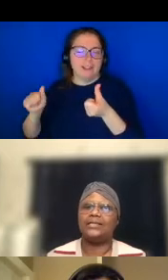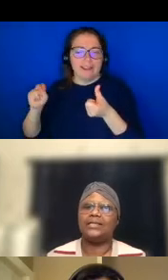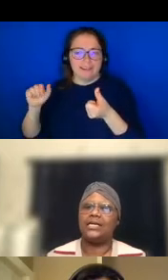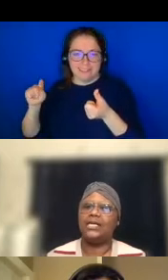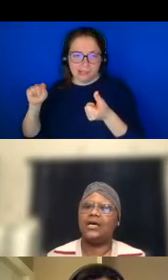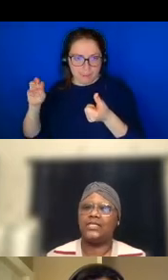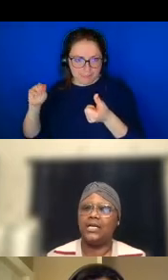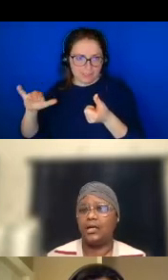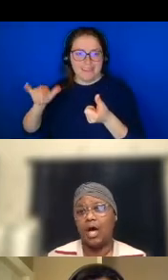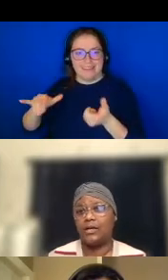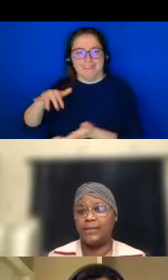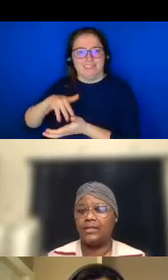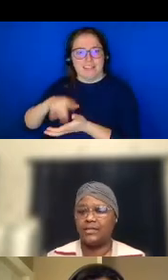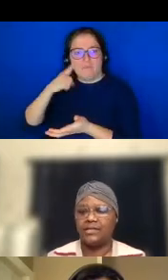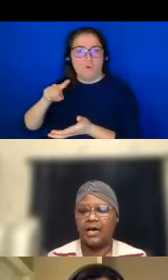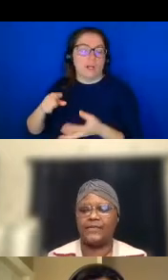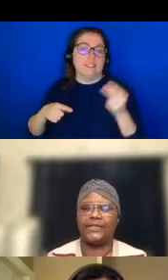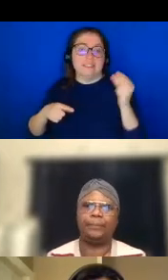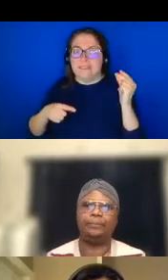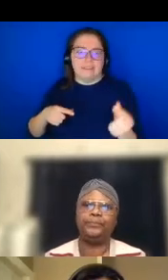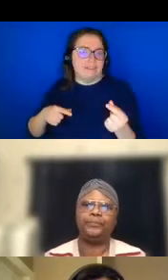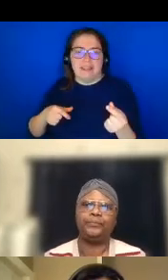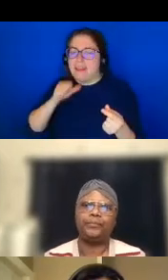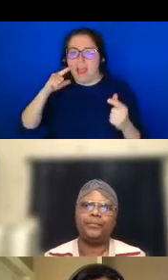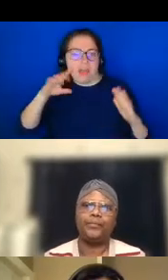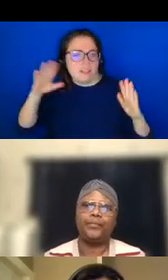is the study of sudden and unexpected deaths.